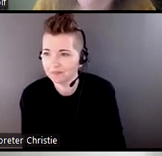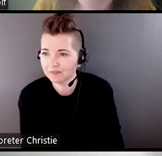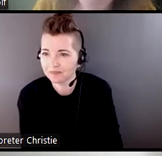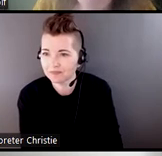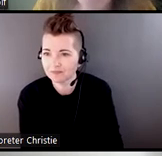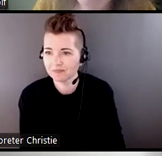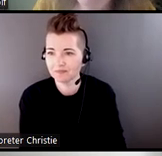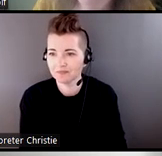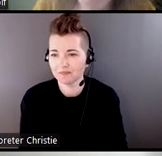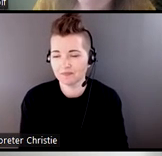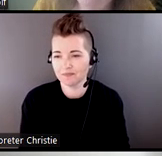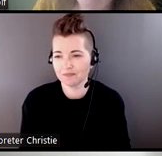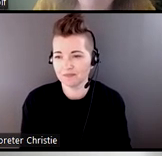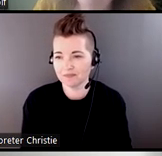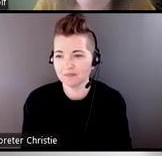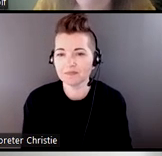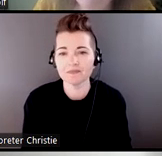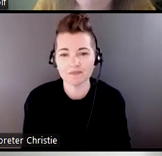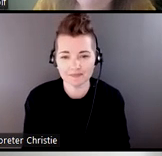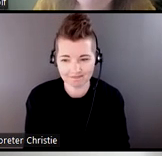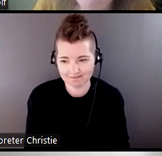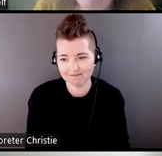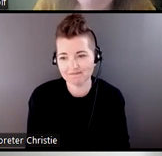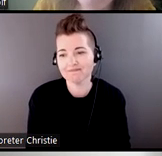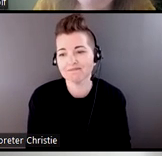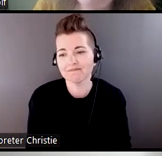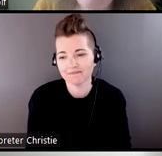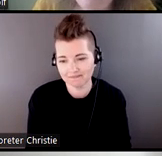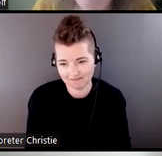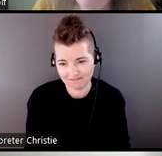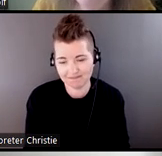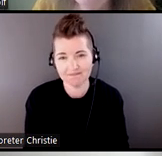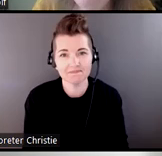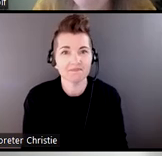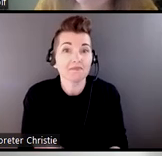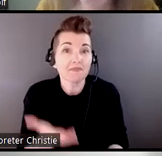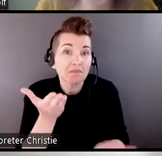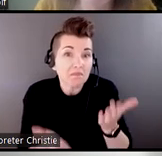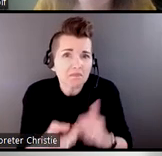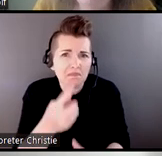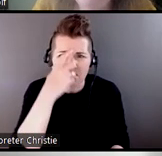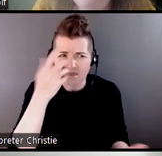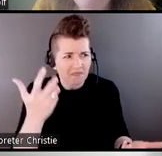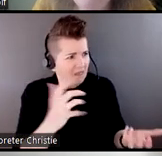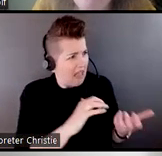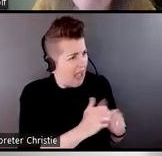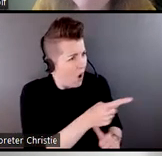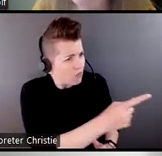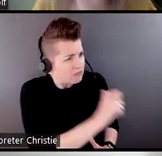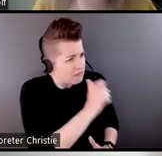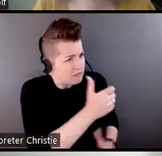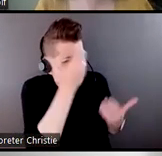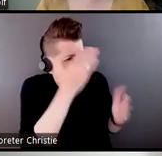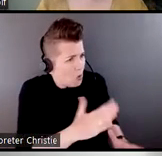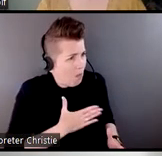Now you might be wondering, how can they not know this? Why is this? Because remember I said a little while ago that if you're the